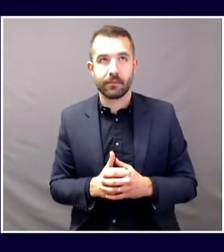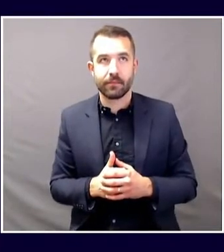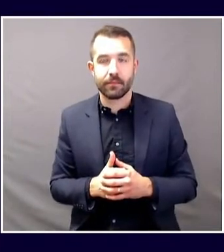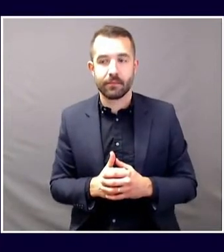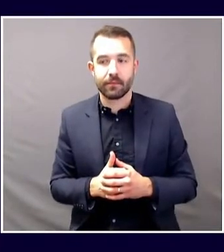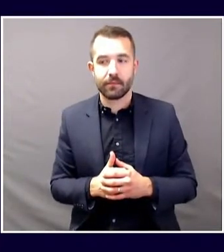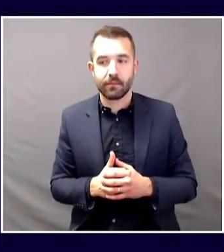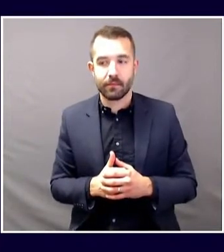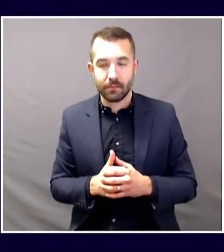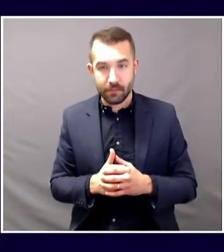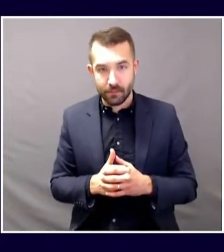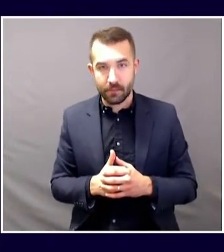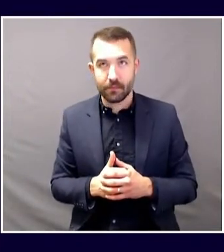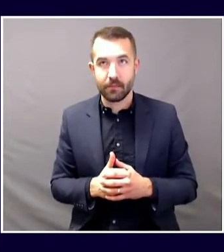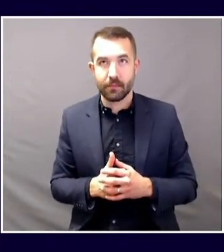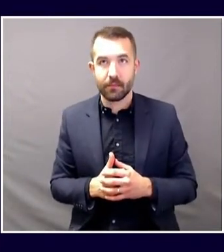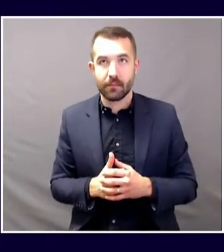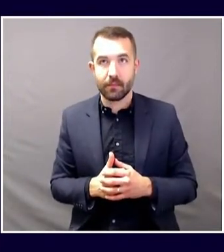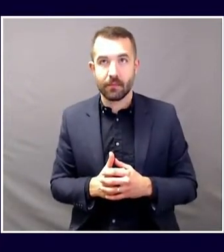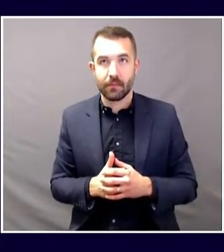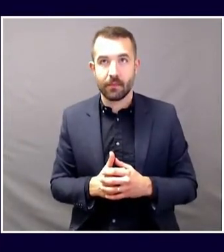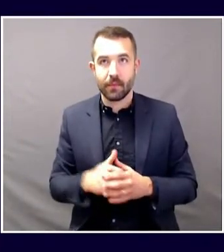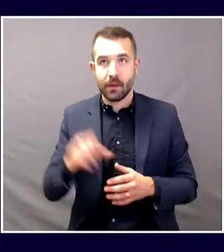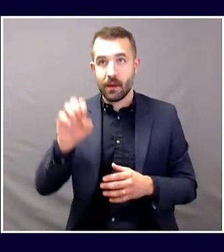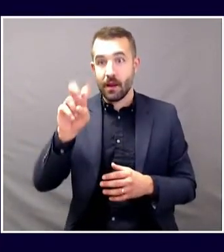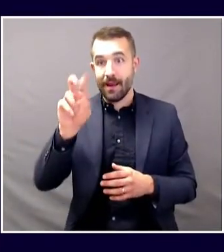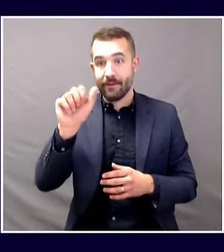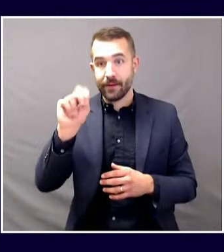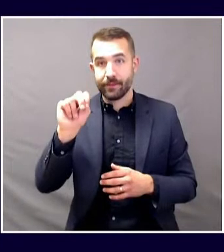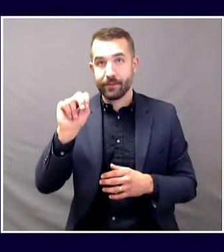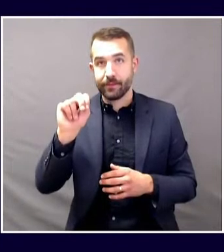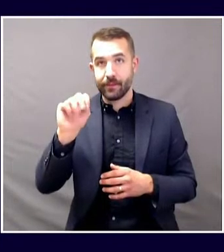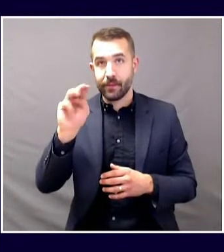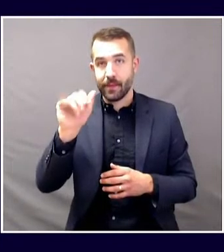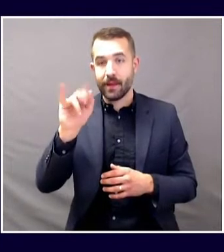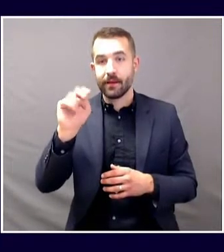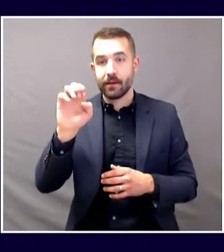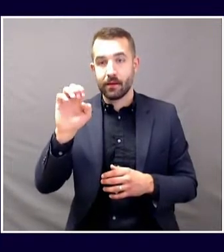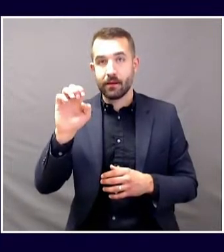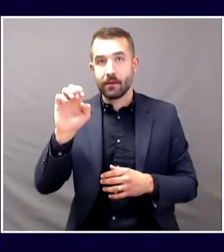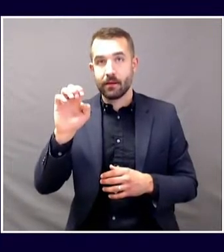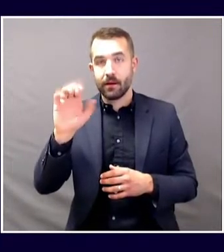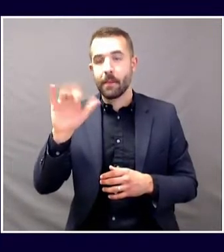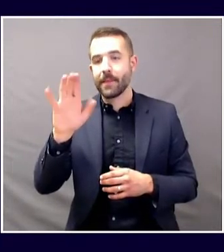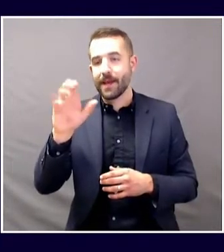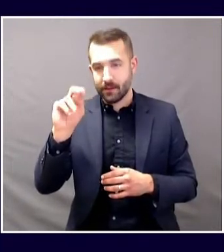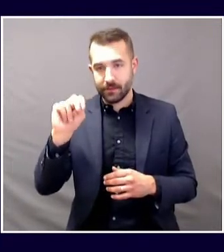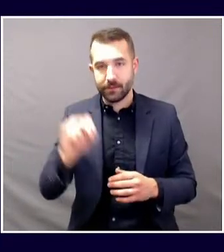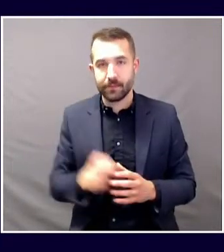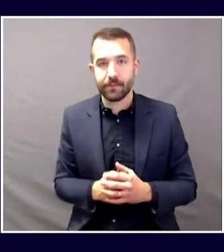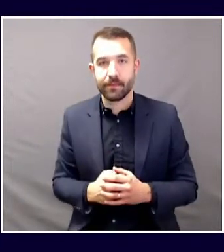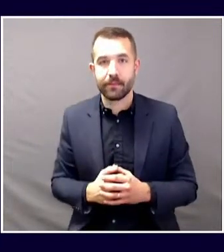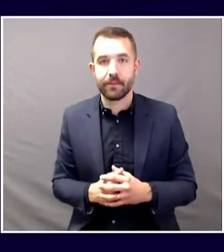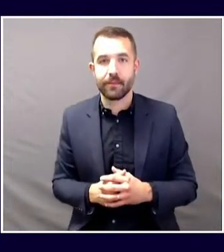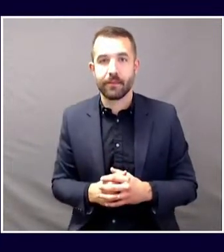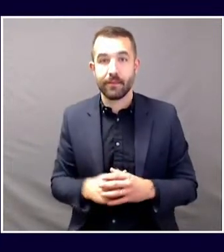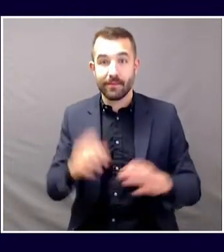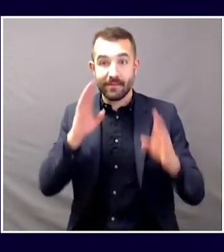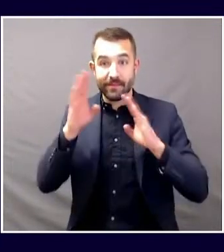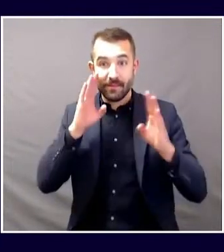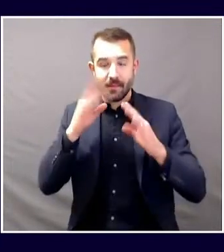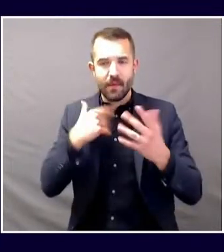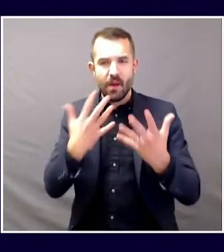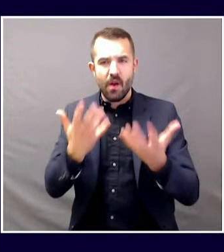I'm going to turn things over to Evan Popp at the Maine Beacon. Hi, Dr. Shah. Thank you. So I wanted to ask a little bit more about